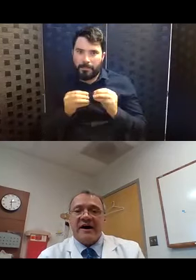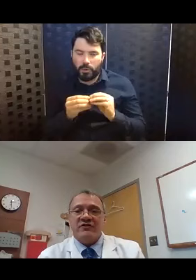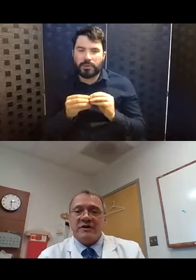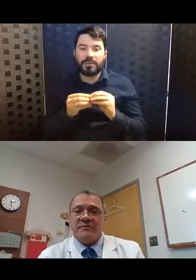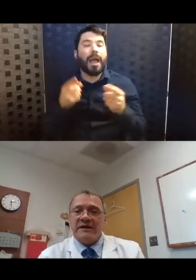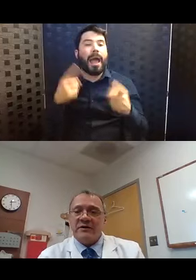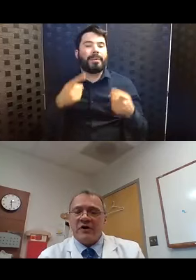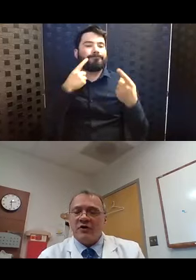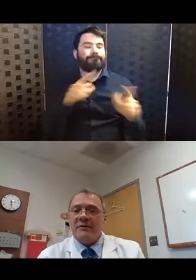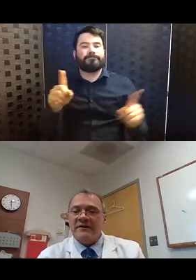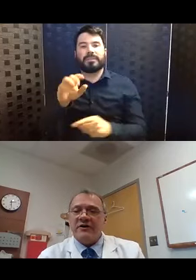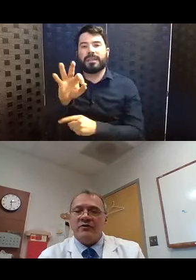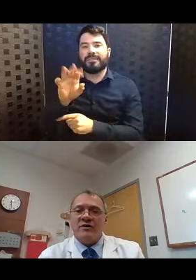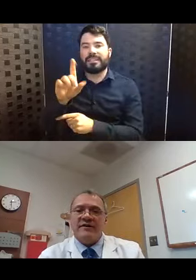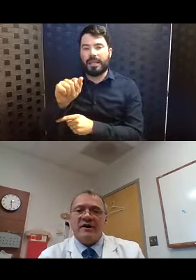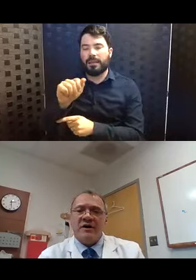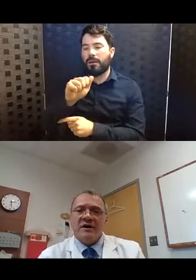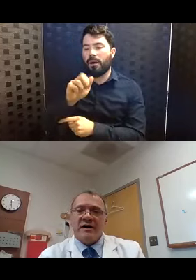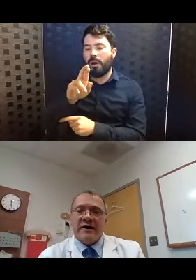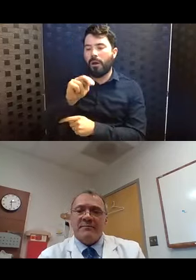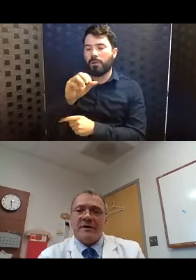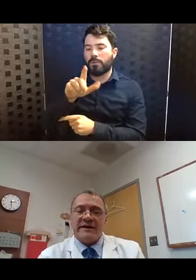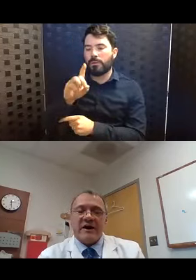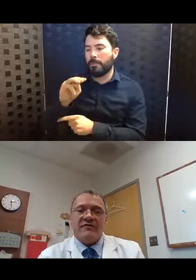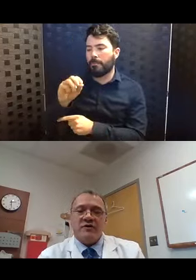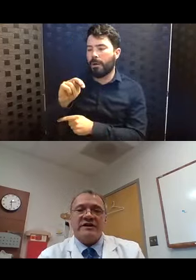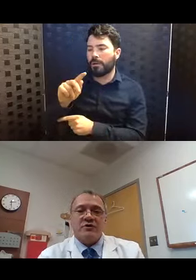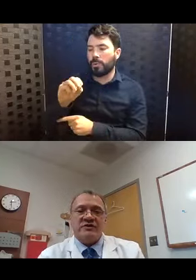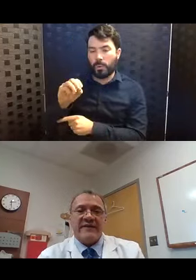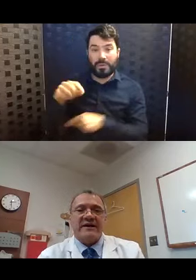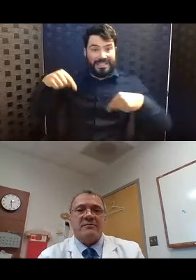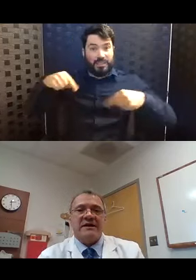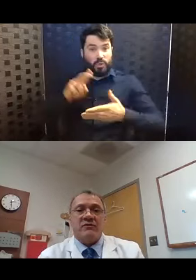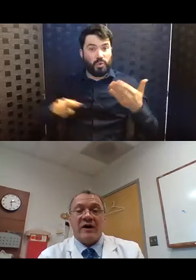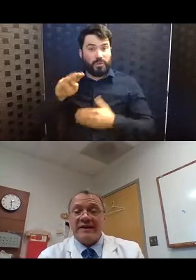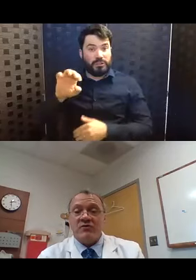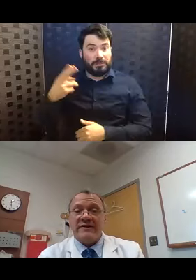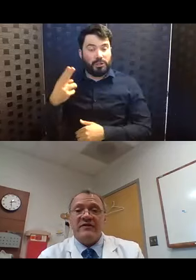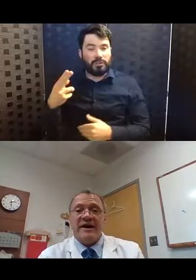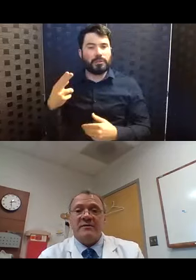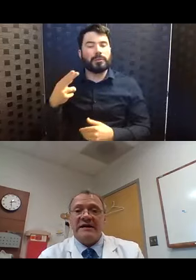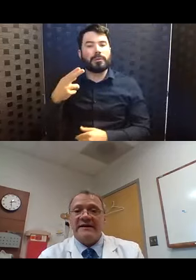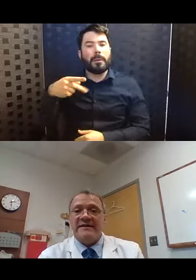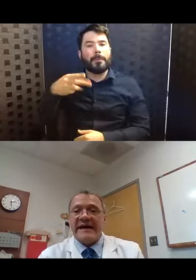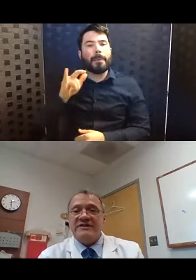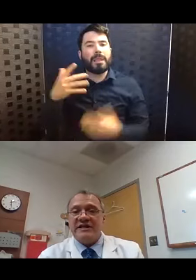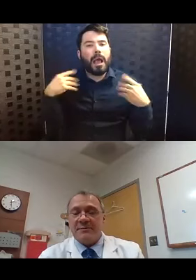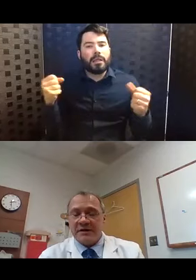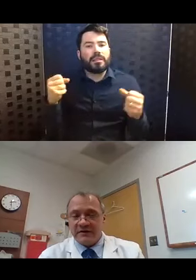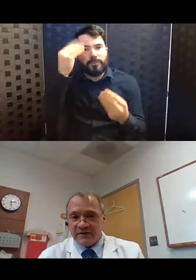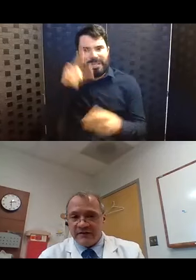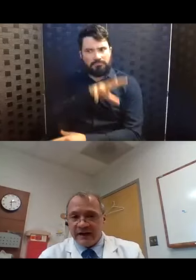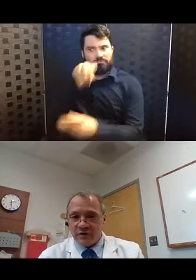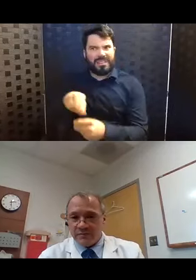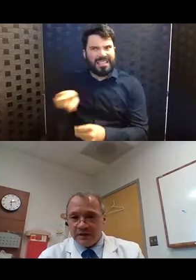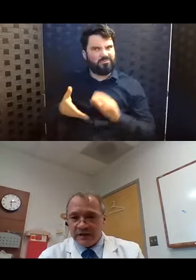FDA's advisory committee, Arnold Monto is one of our public health folks here who's on that committee, and I think he runs that committee. And then the ACIP